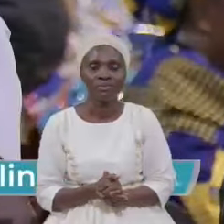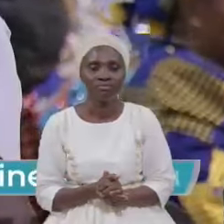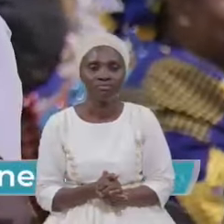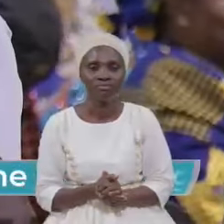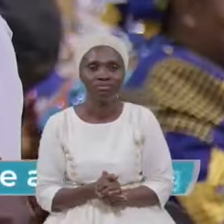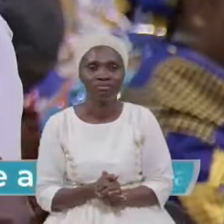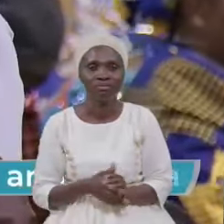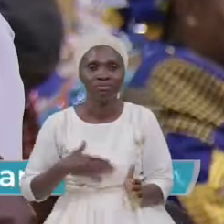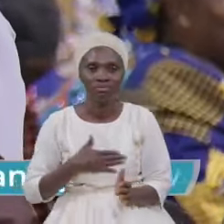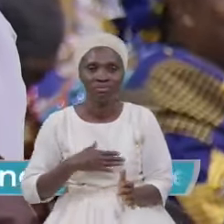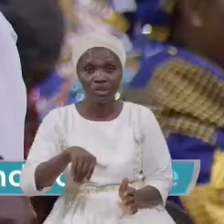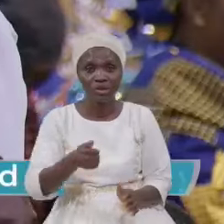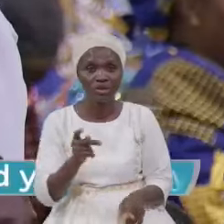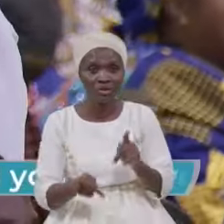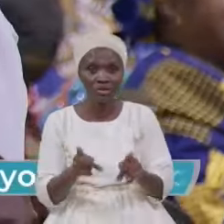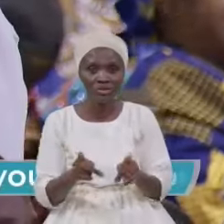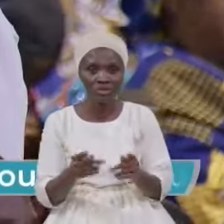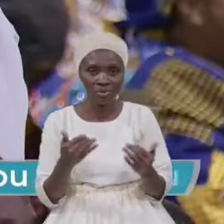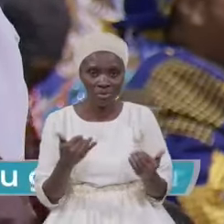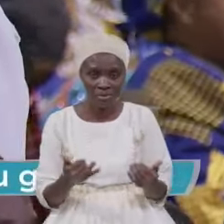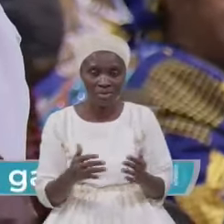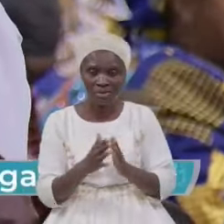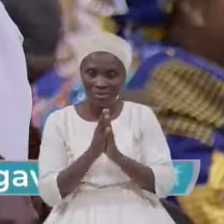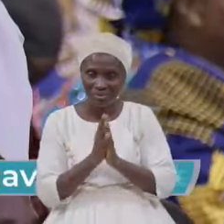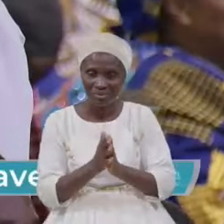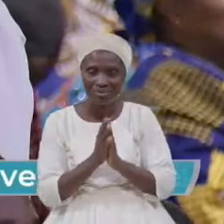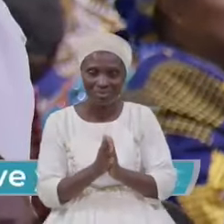Lord, I know my miracle is on the way.